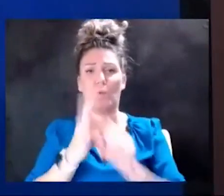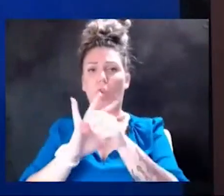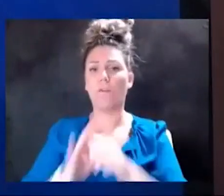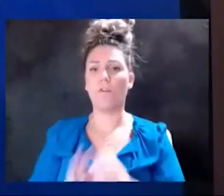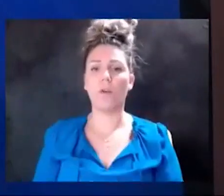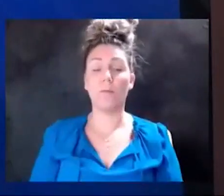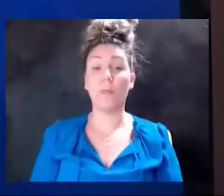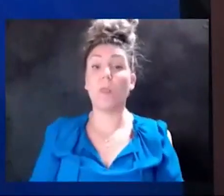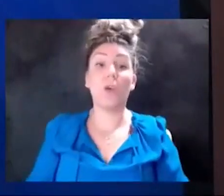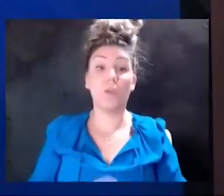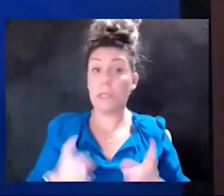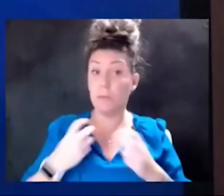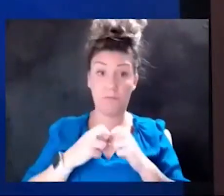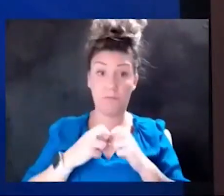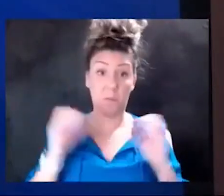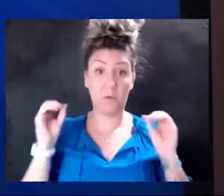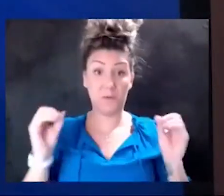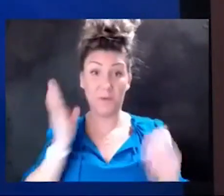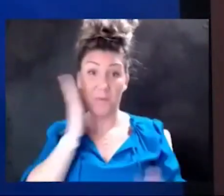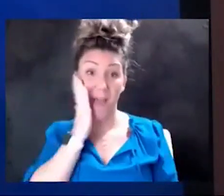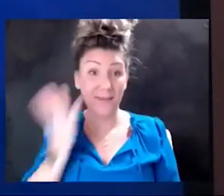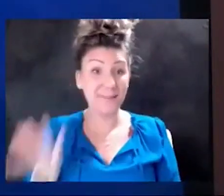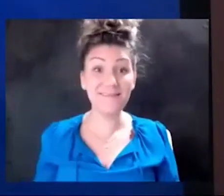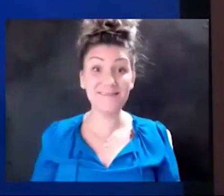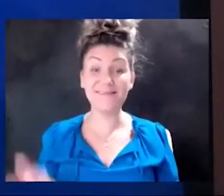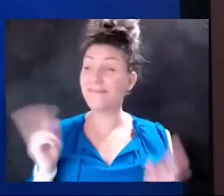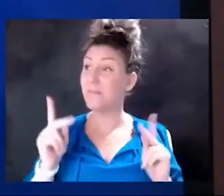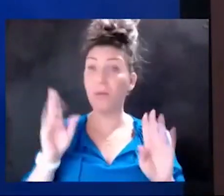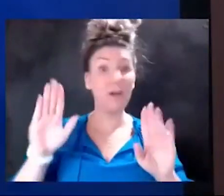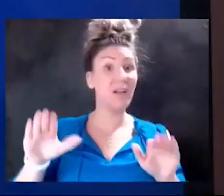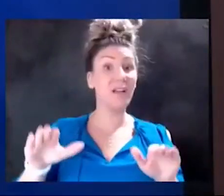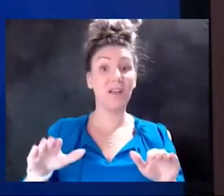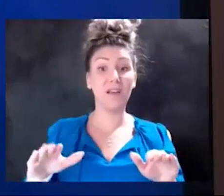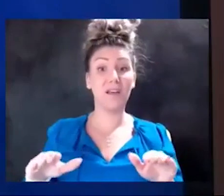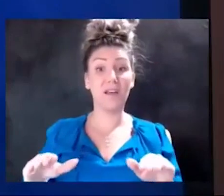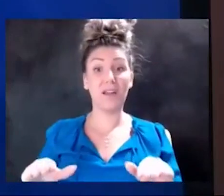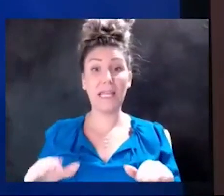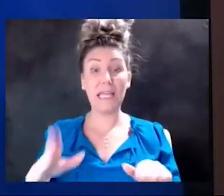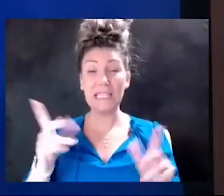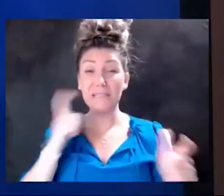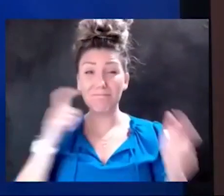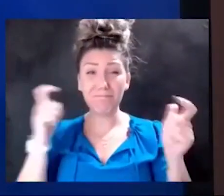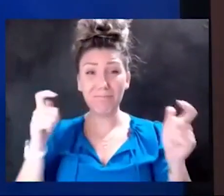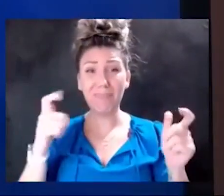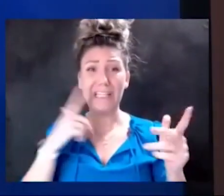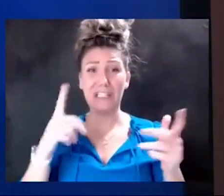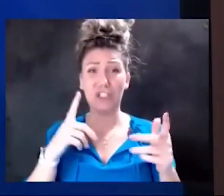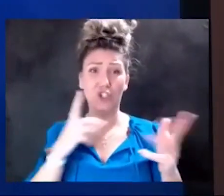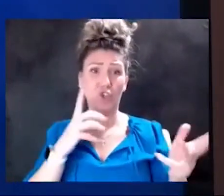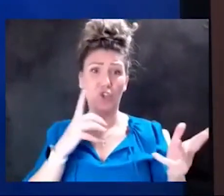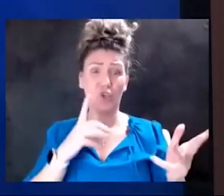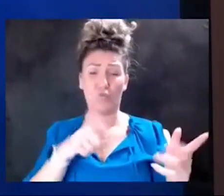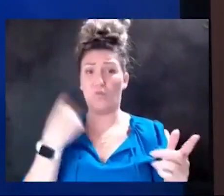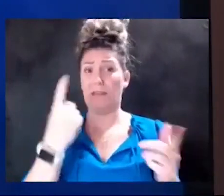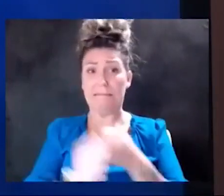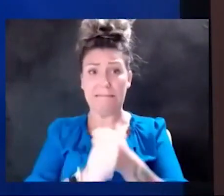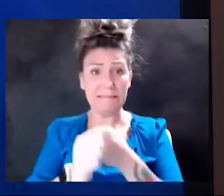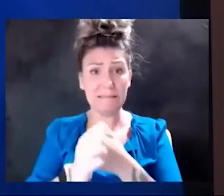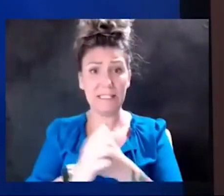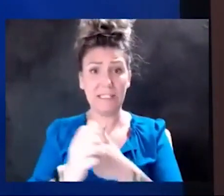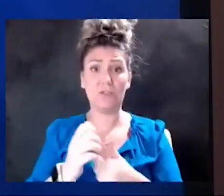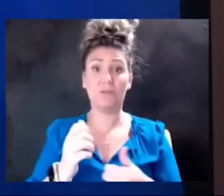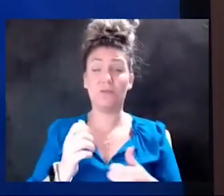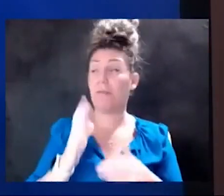I mean, folks, this is why I keep saying to you, we're in a greater danger zone in terms of the risk because in some ways than we were